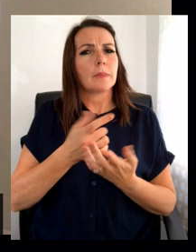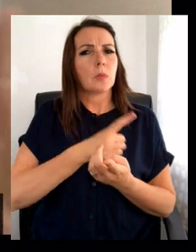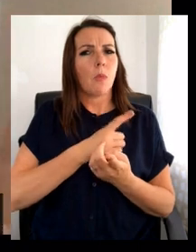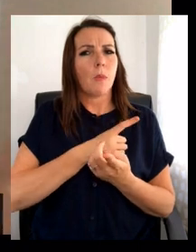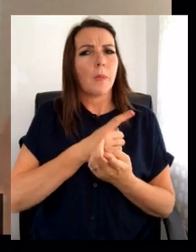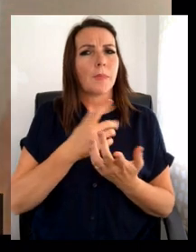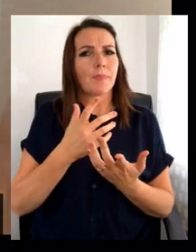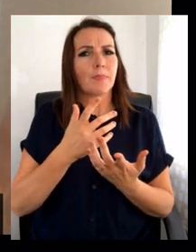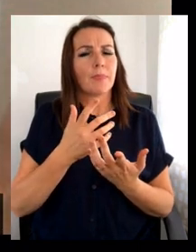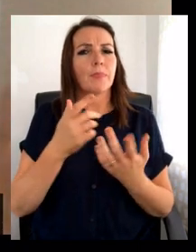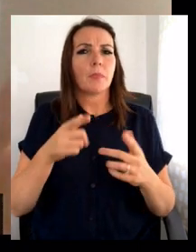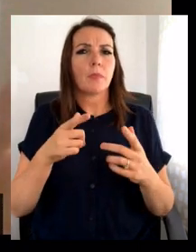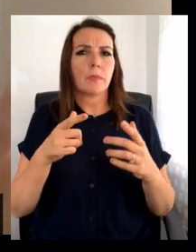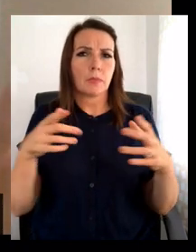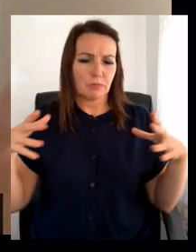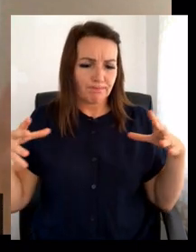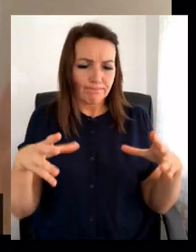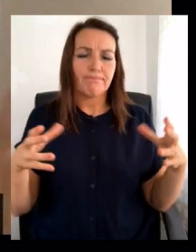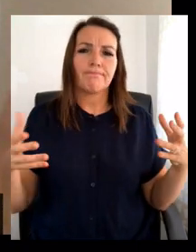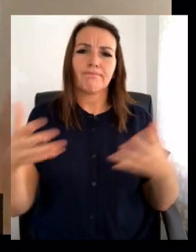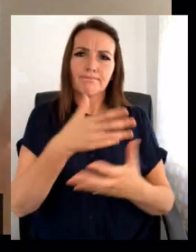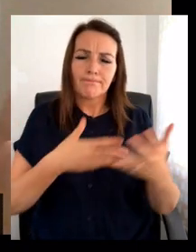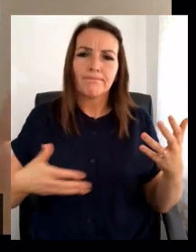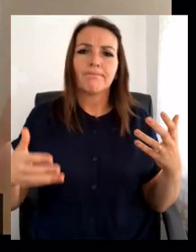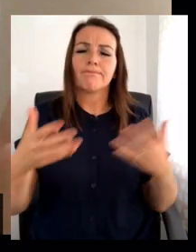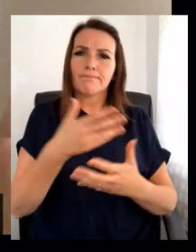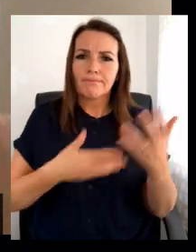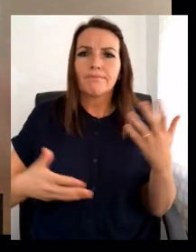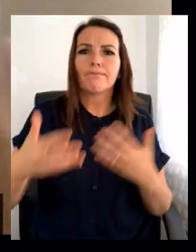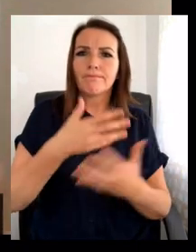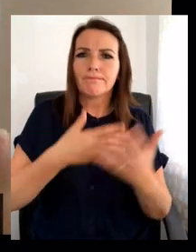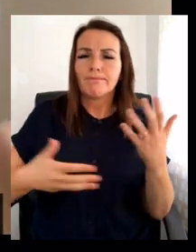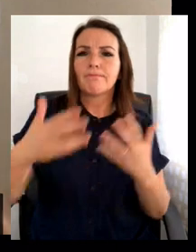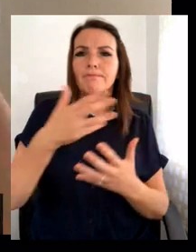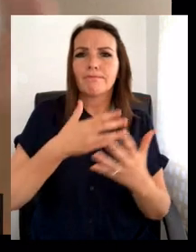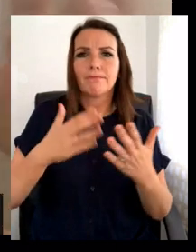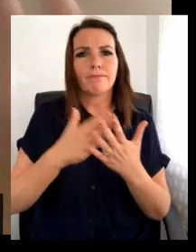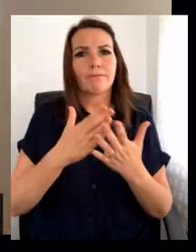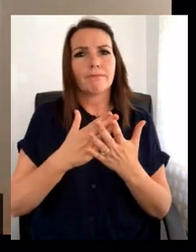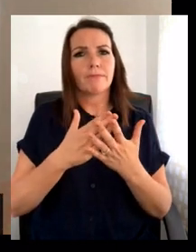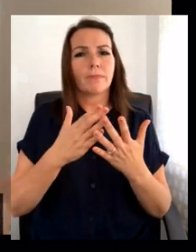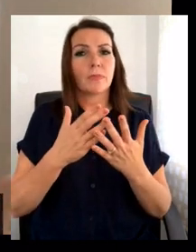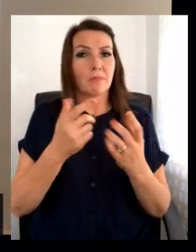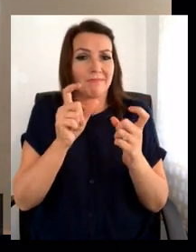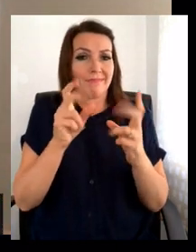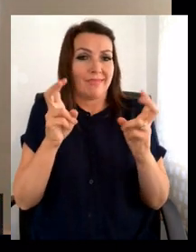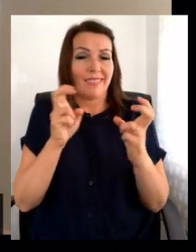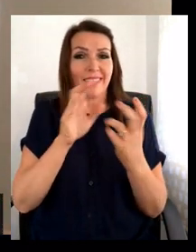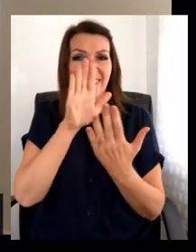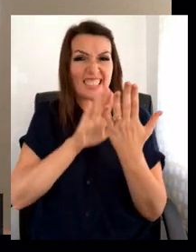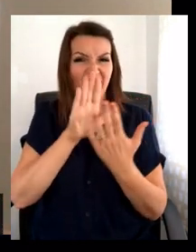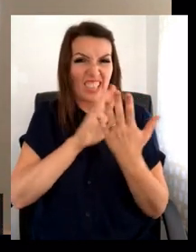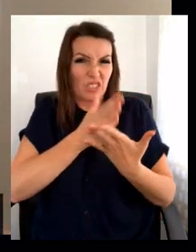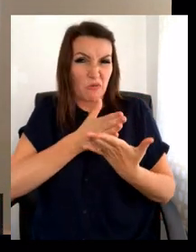this collective practice very much, in a way it was face-to-face, because we were all there, we already